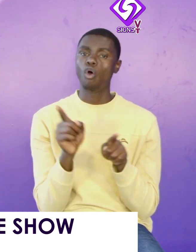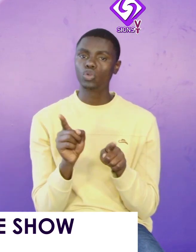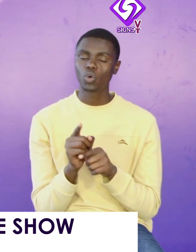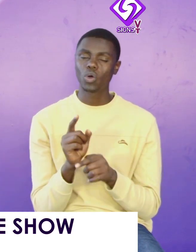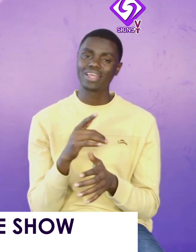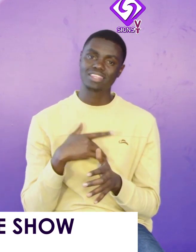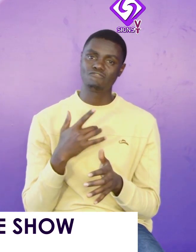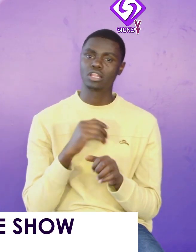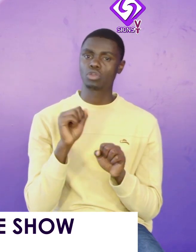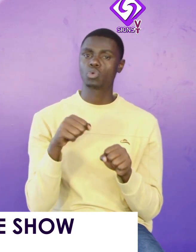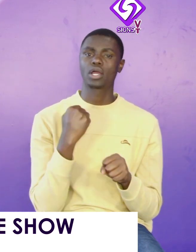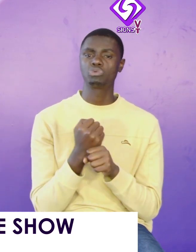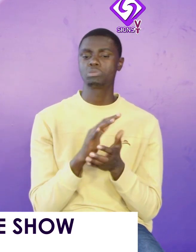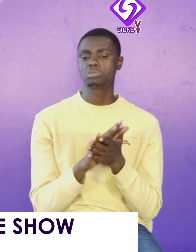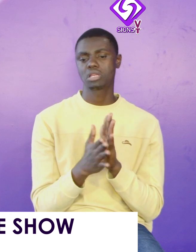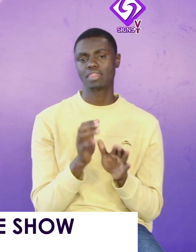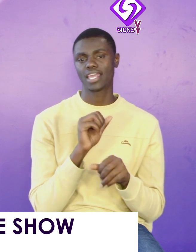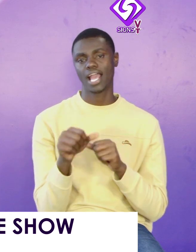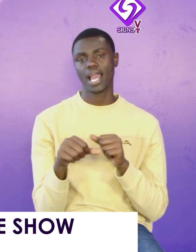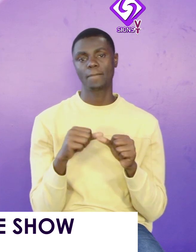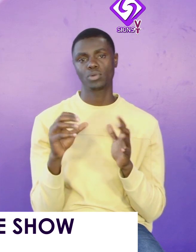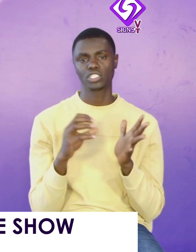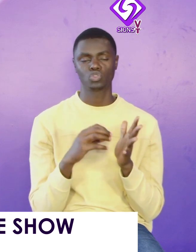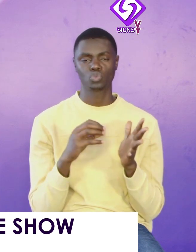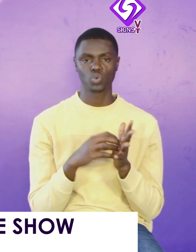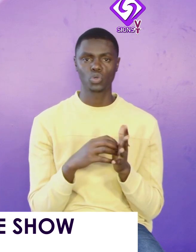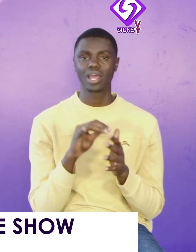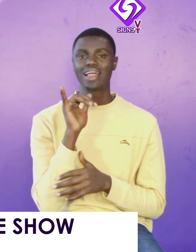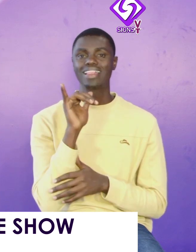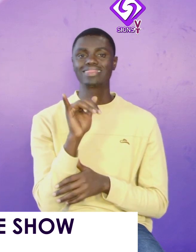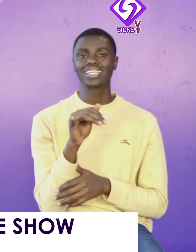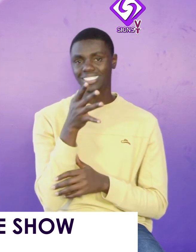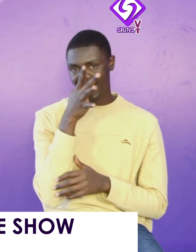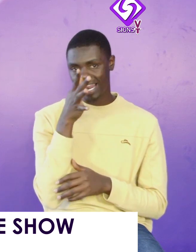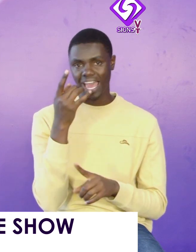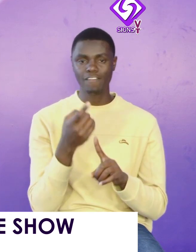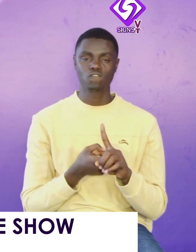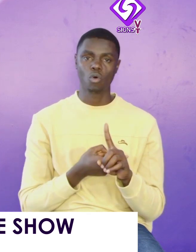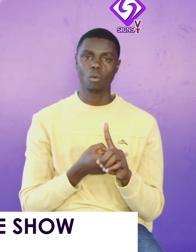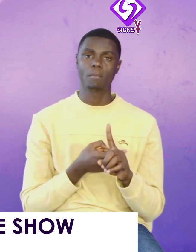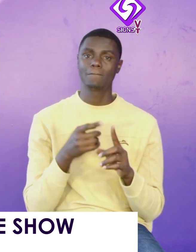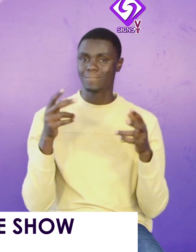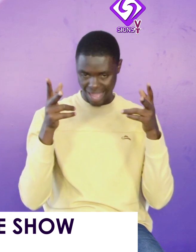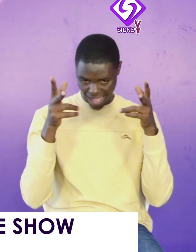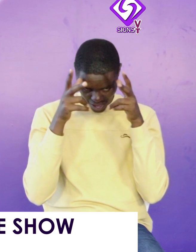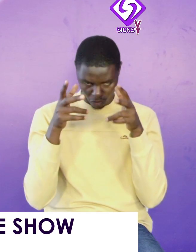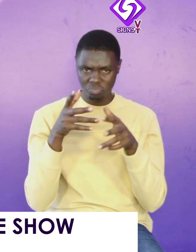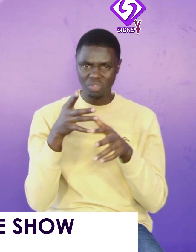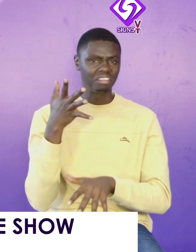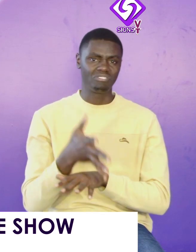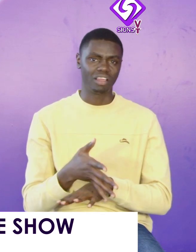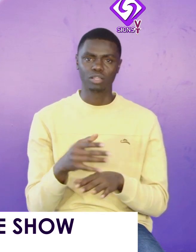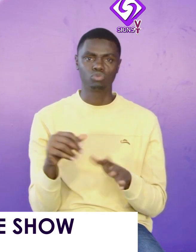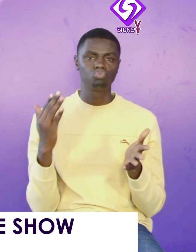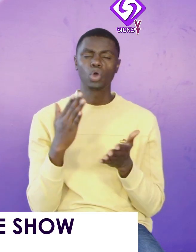that you can do nothing about a situation. That is a lie from evil. All